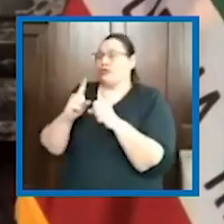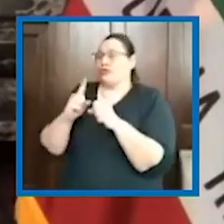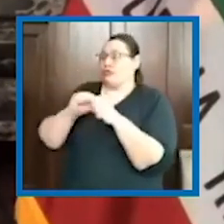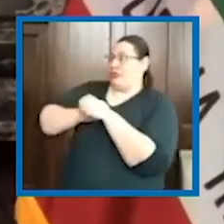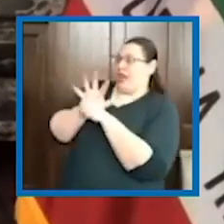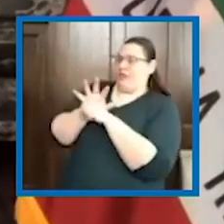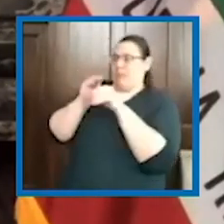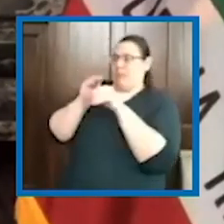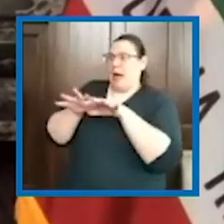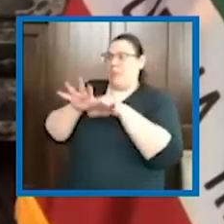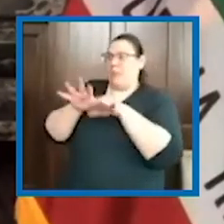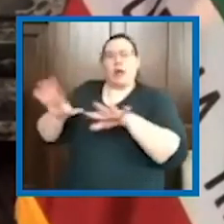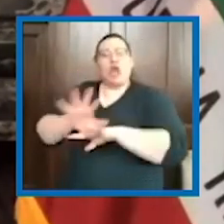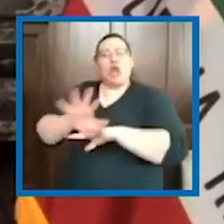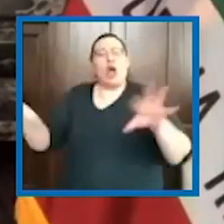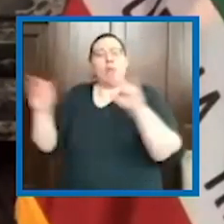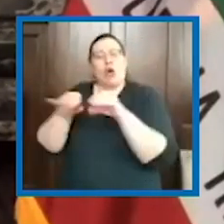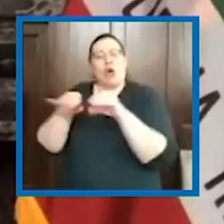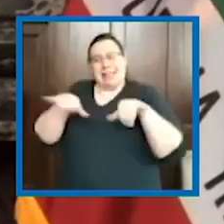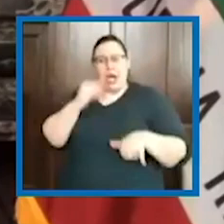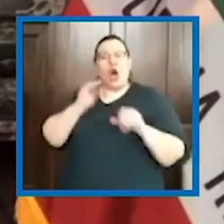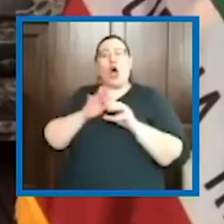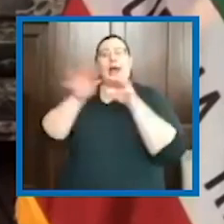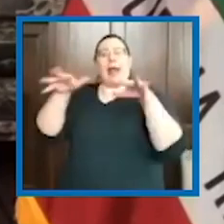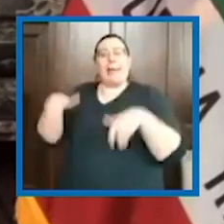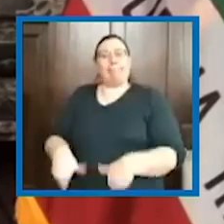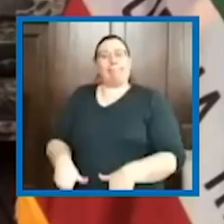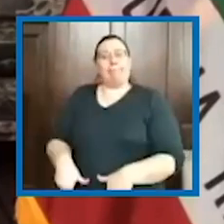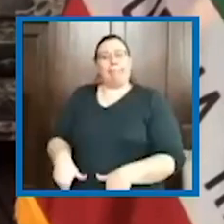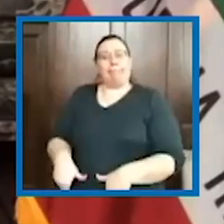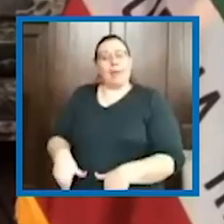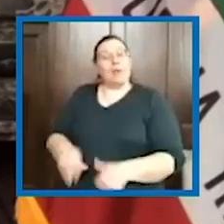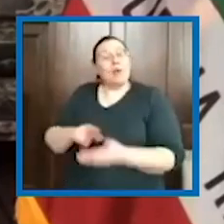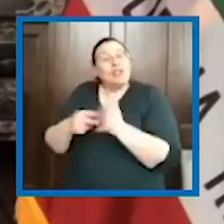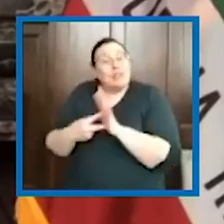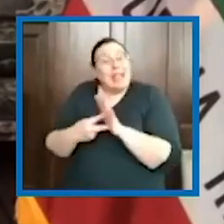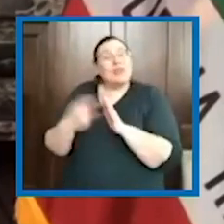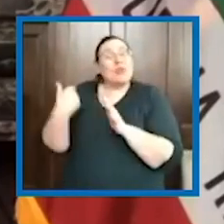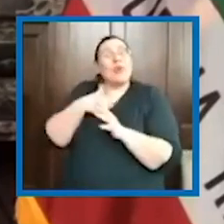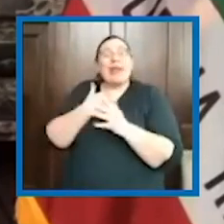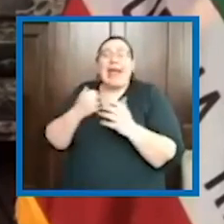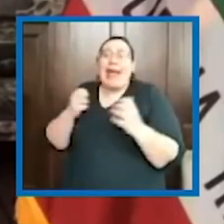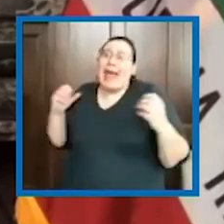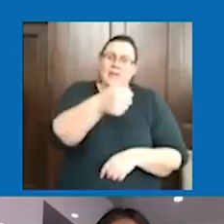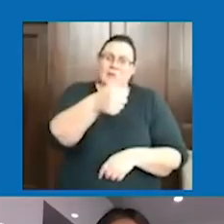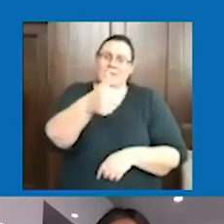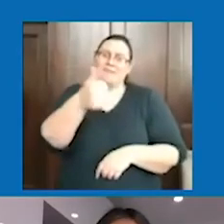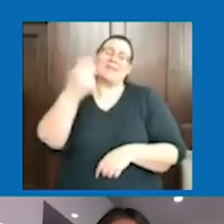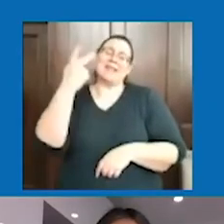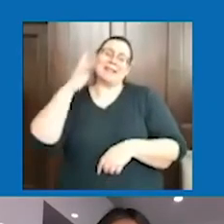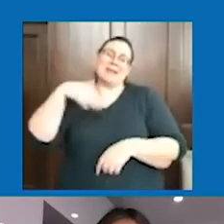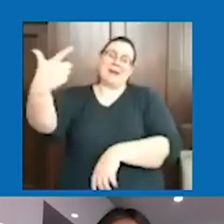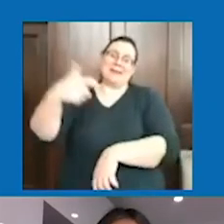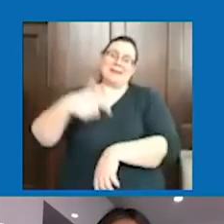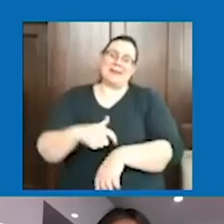continue to spread and that we could get back to seeing each other in real life soon.